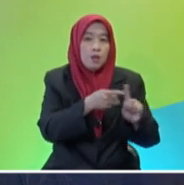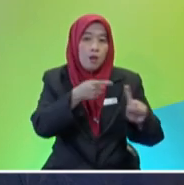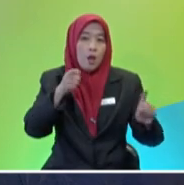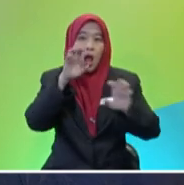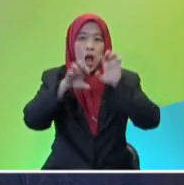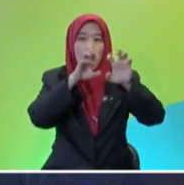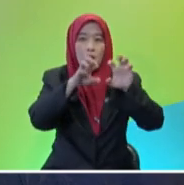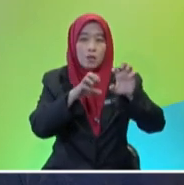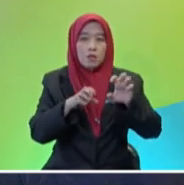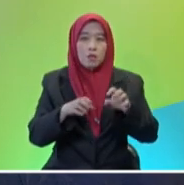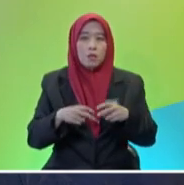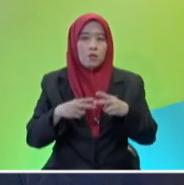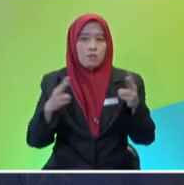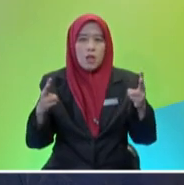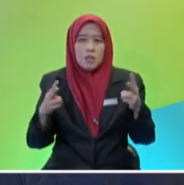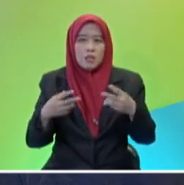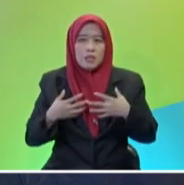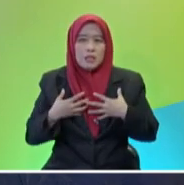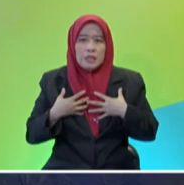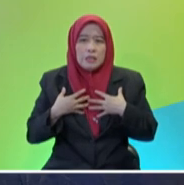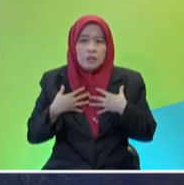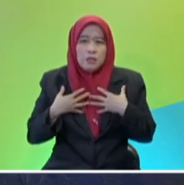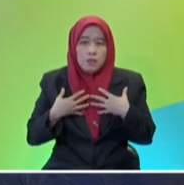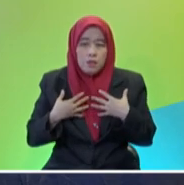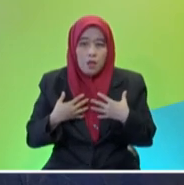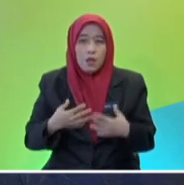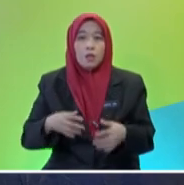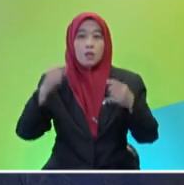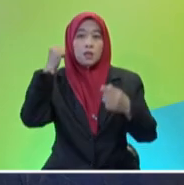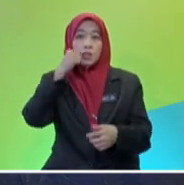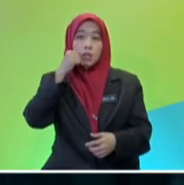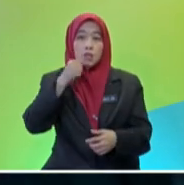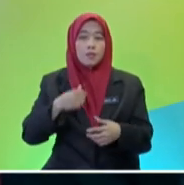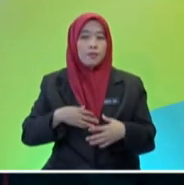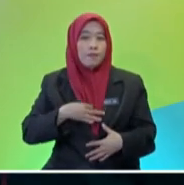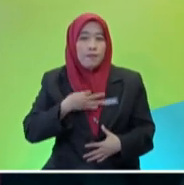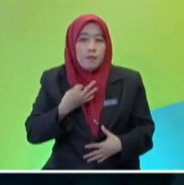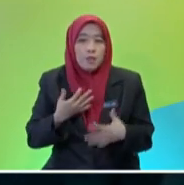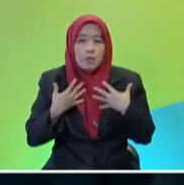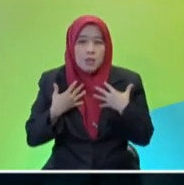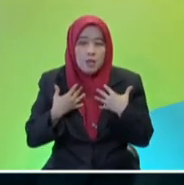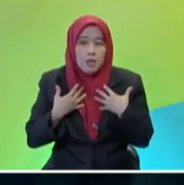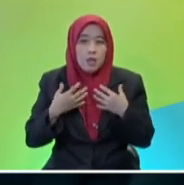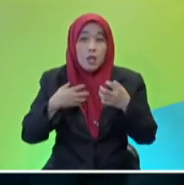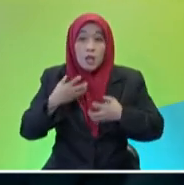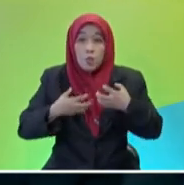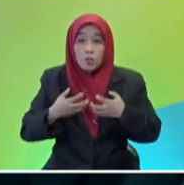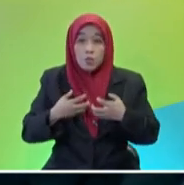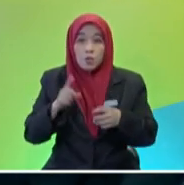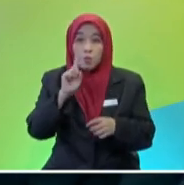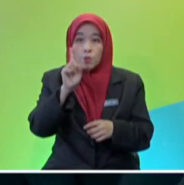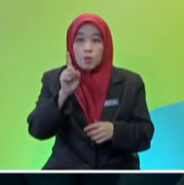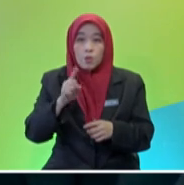be feeling scared. Yes, the girl feels scared. So from this emoji, which